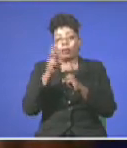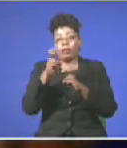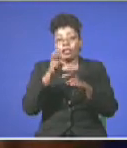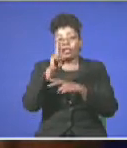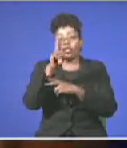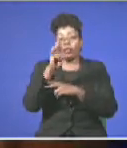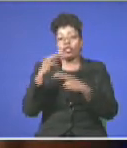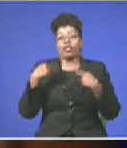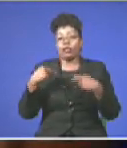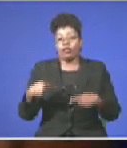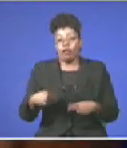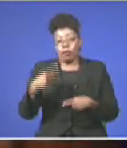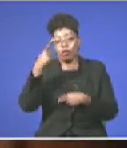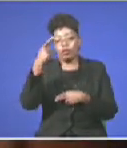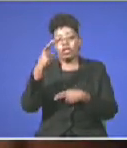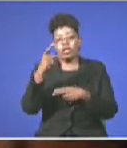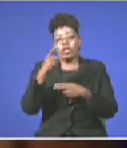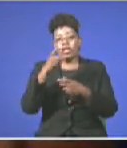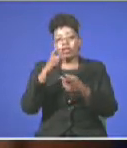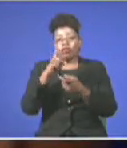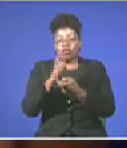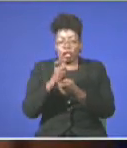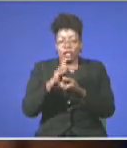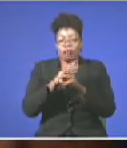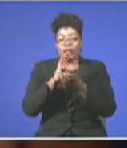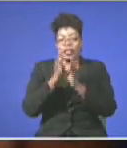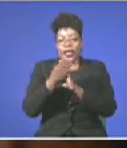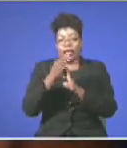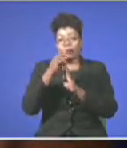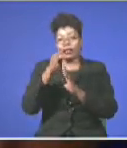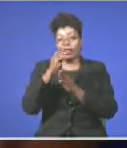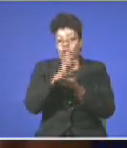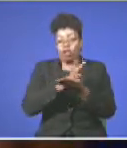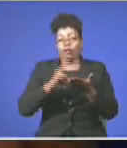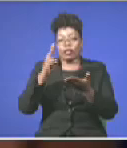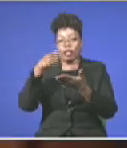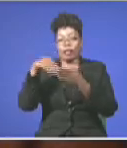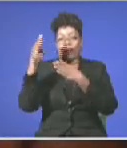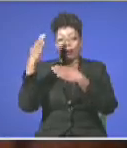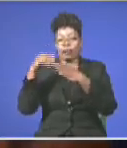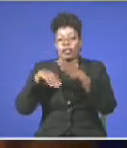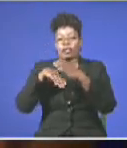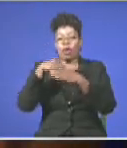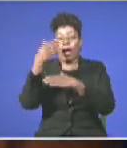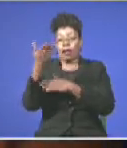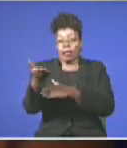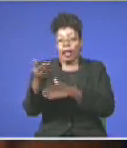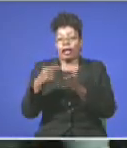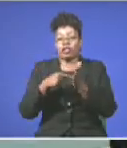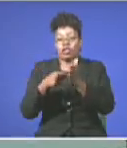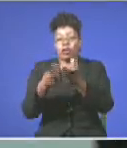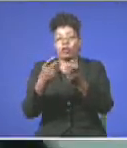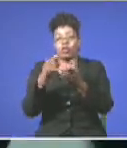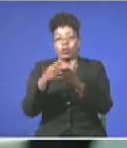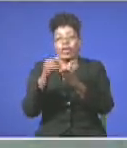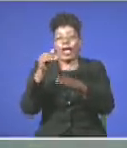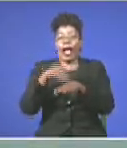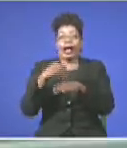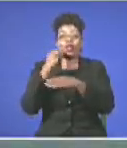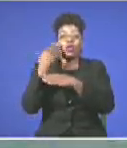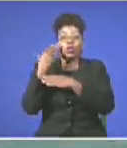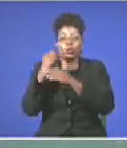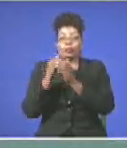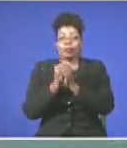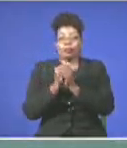especially we just became a university. Mingos in the Bahamas. I love to go out there and show them that we could do this at home. I see the Olympics